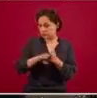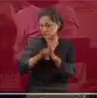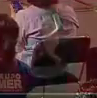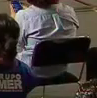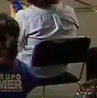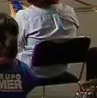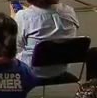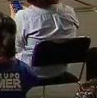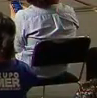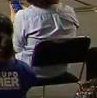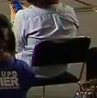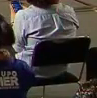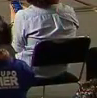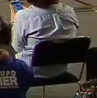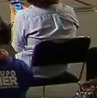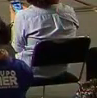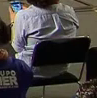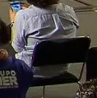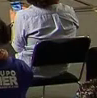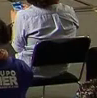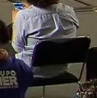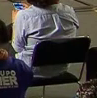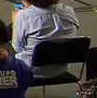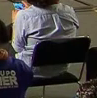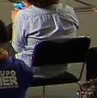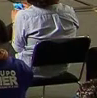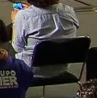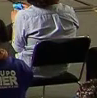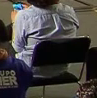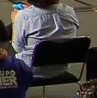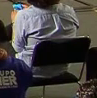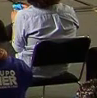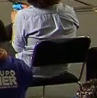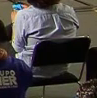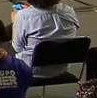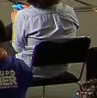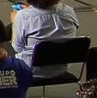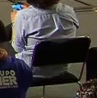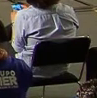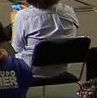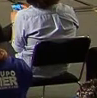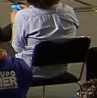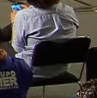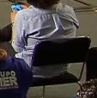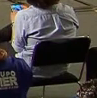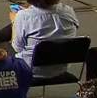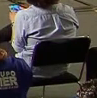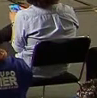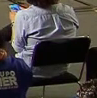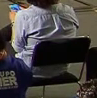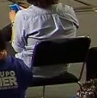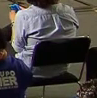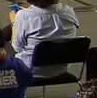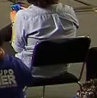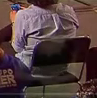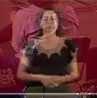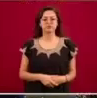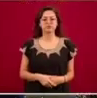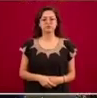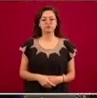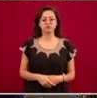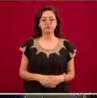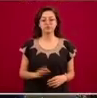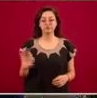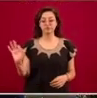mobility between states is very important. There are some cities that are indistinguishable one from the other, one state from the